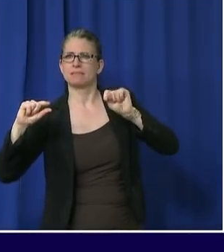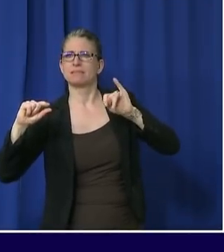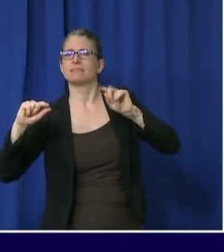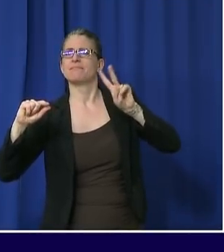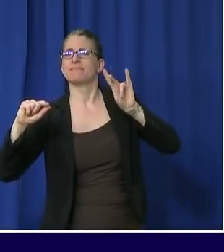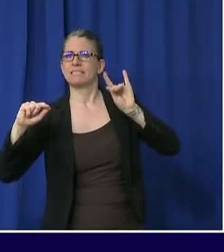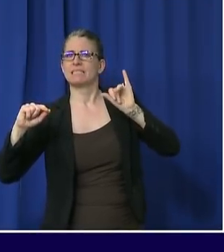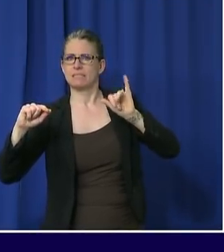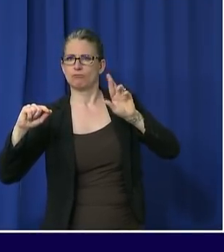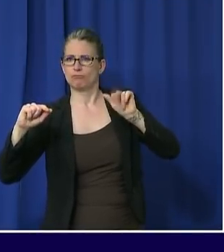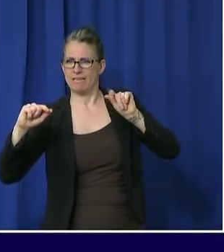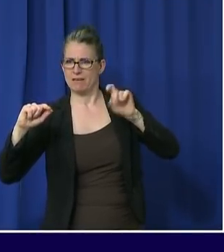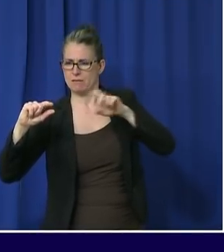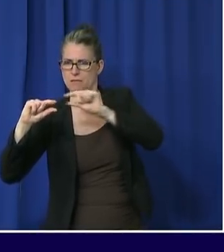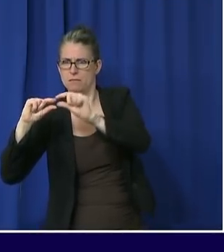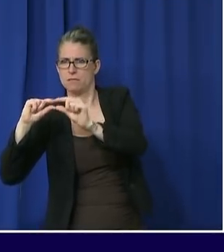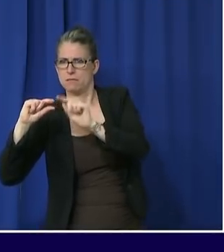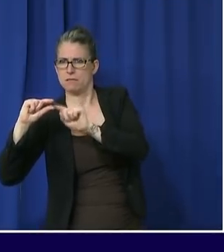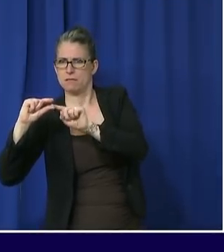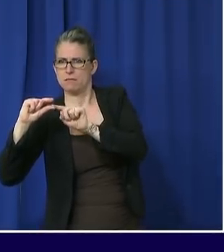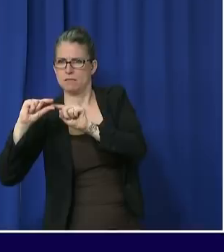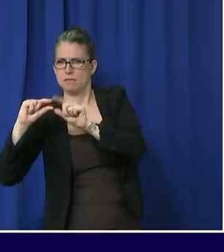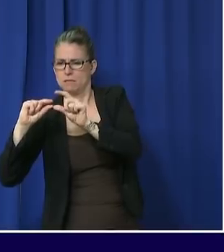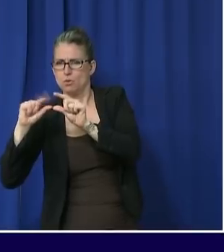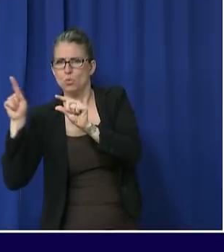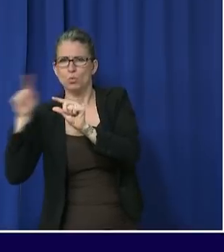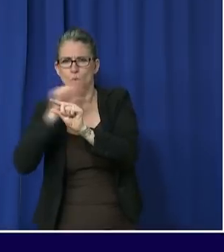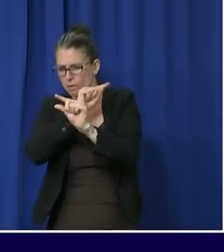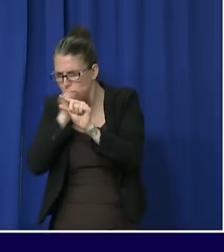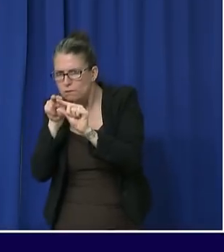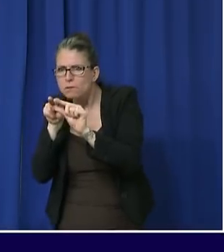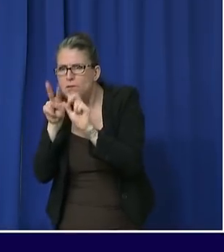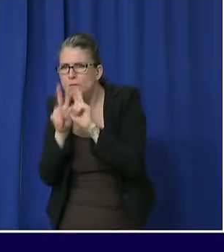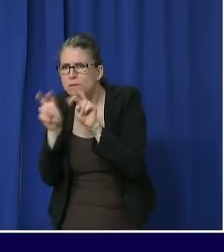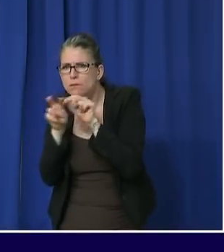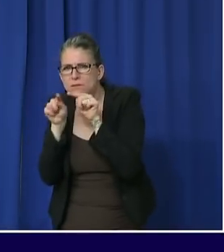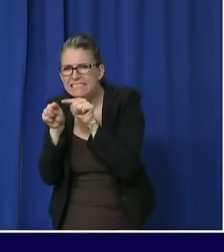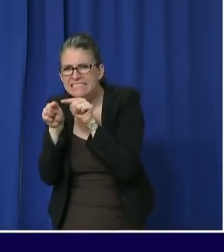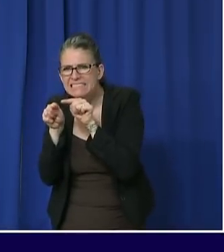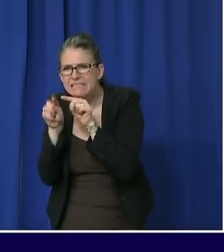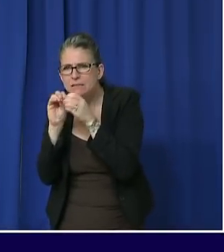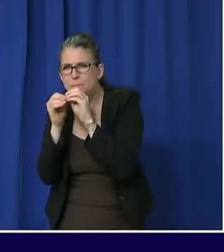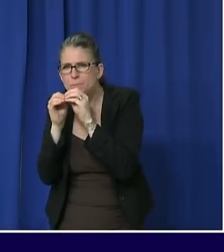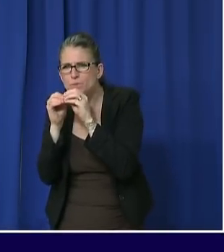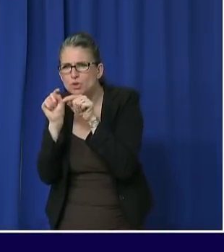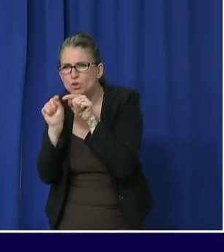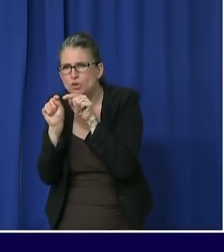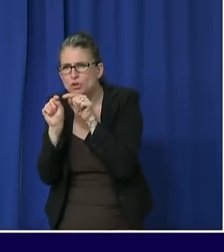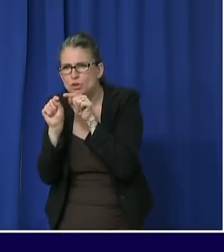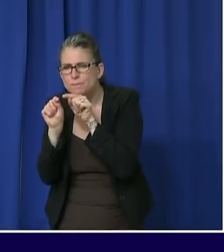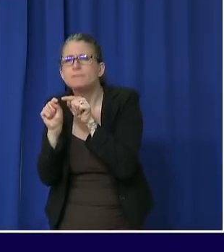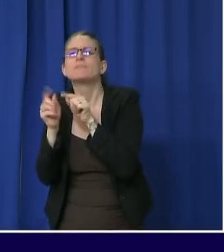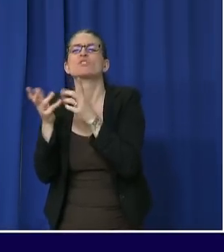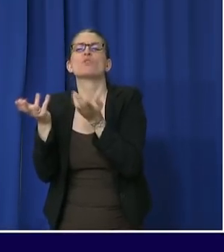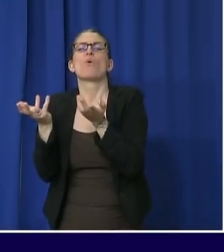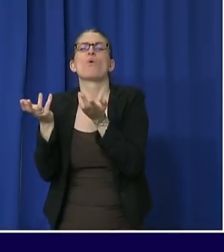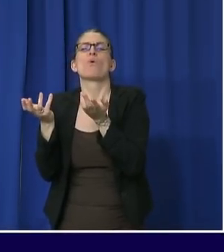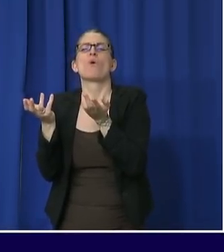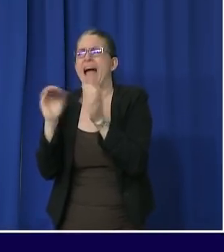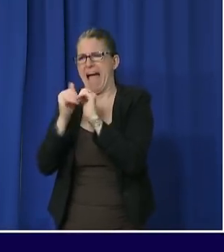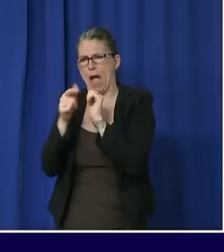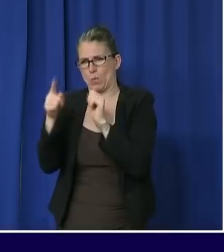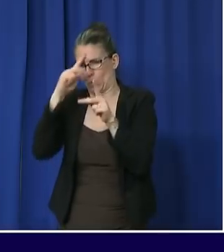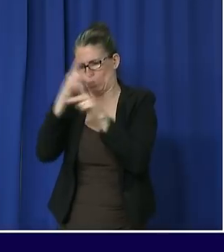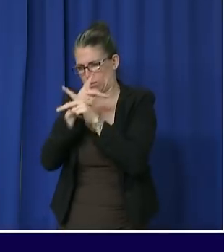on was a bit of a stand-in when there wasn't a lot of testing to be had. So in the absence